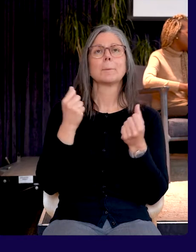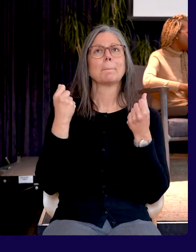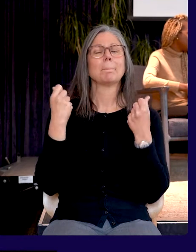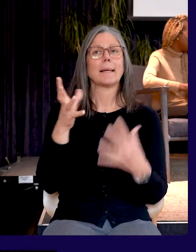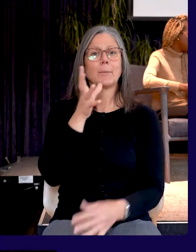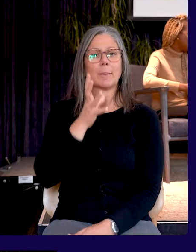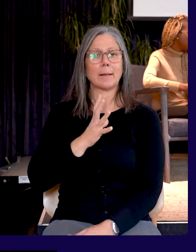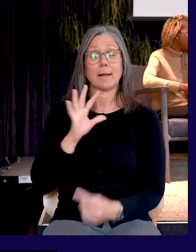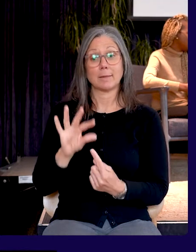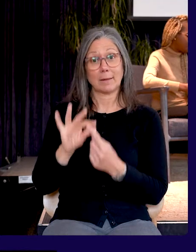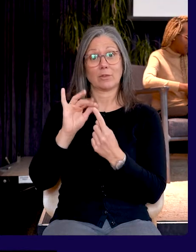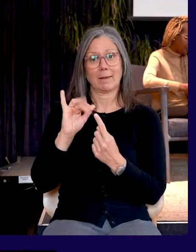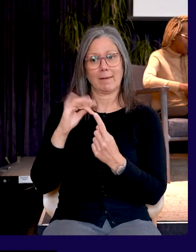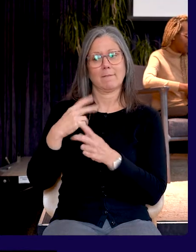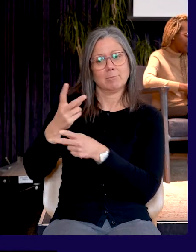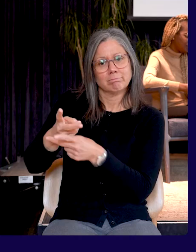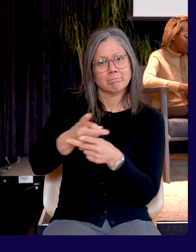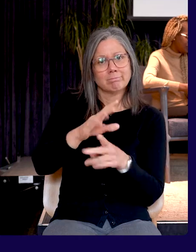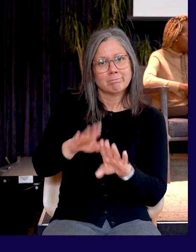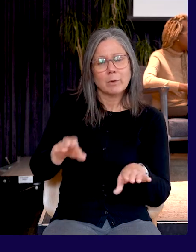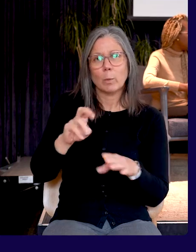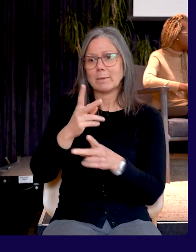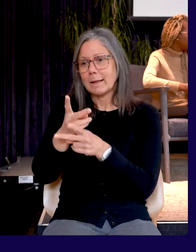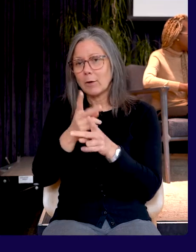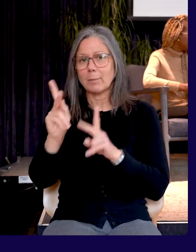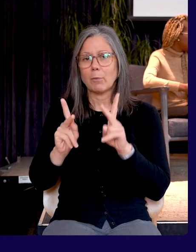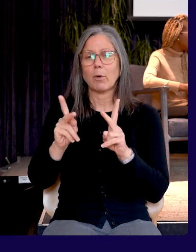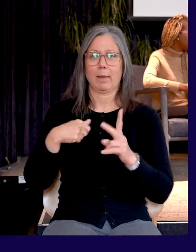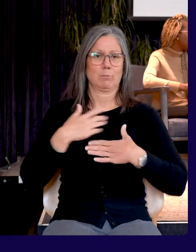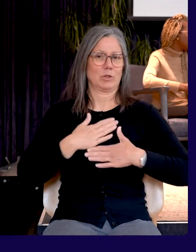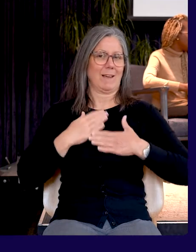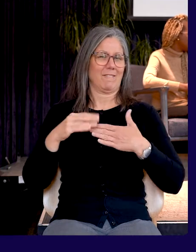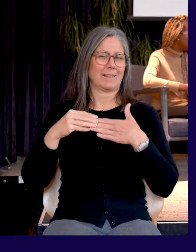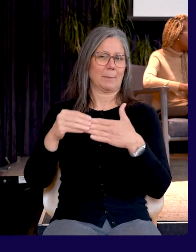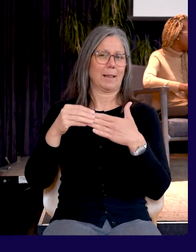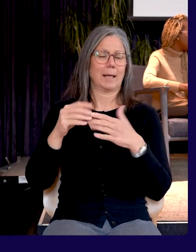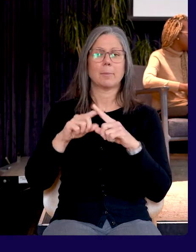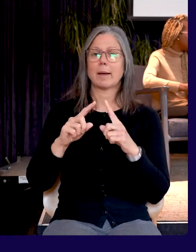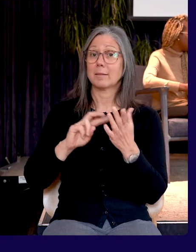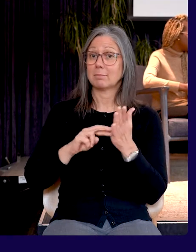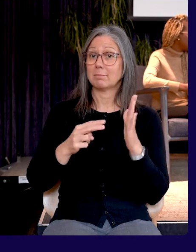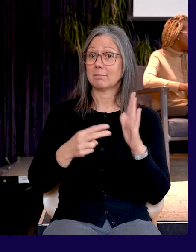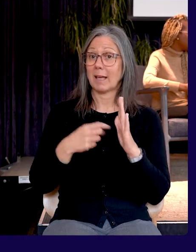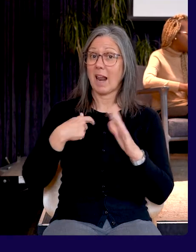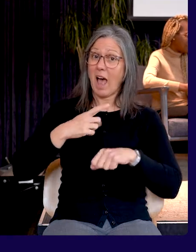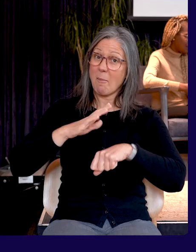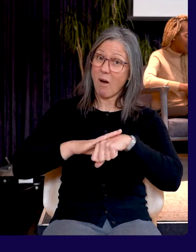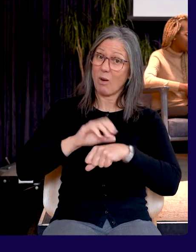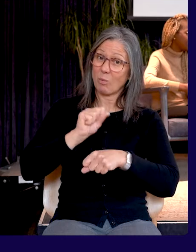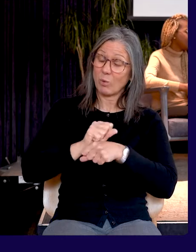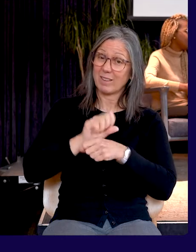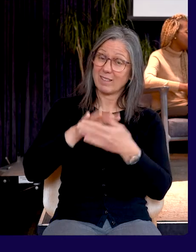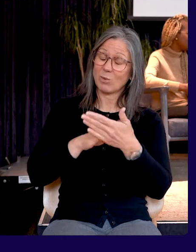of women, especially who have those caregiving responsibilities, is they appreciate the flexibility, but they don't want that to mean that they're on all the time, that they're